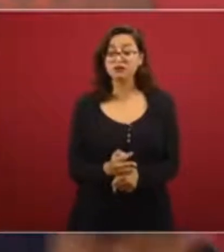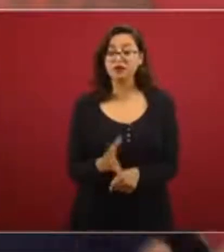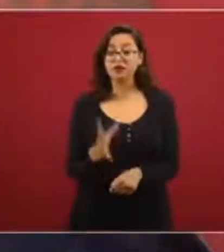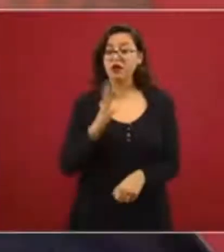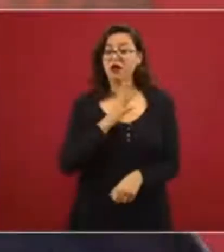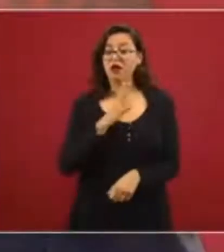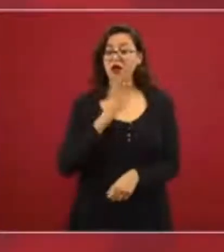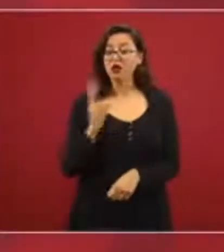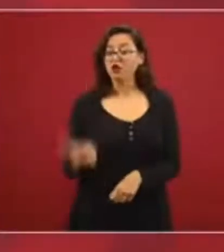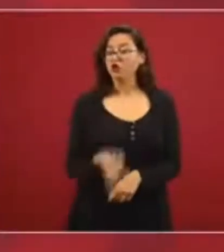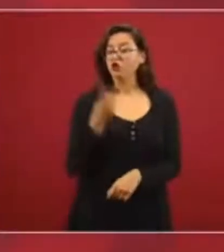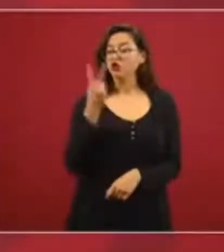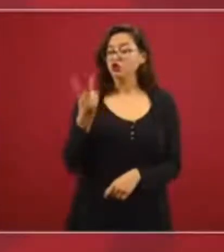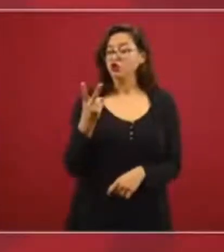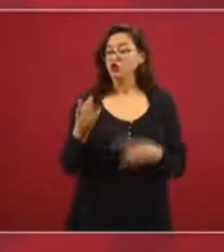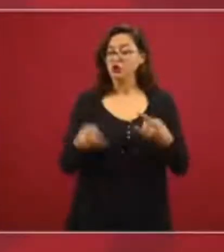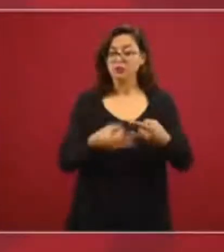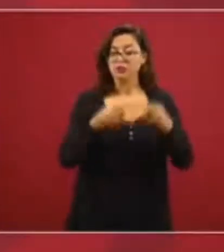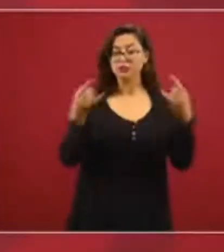emblemáticos